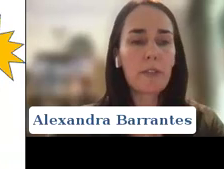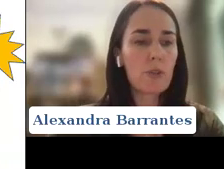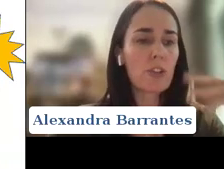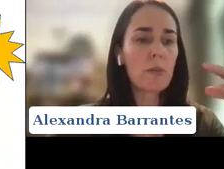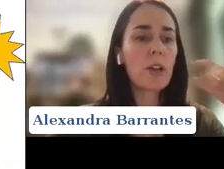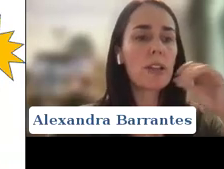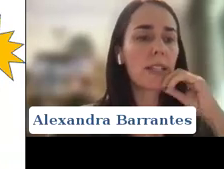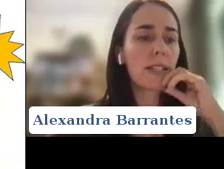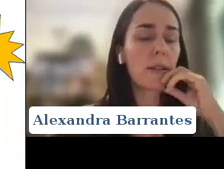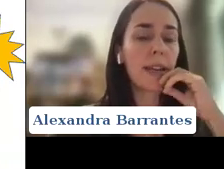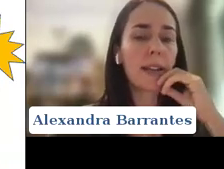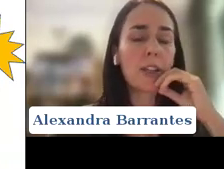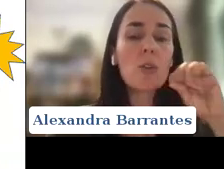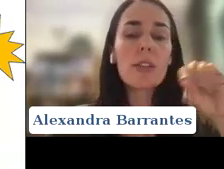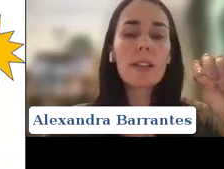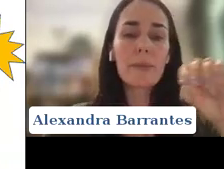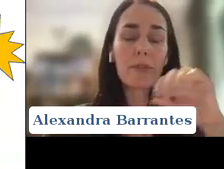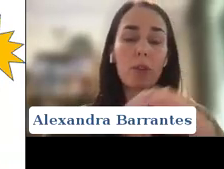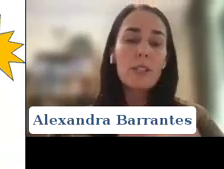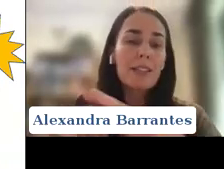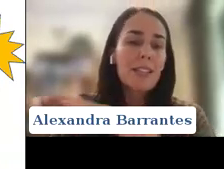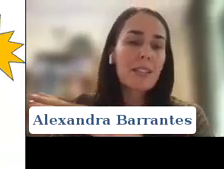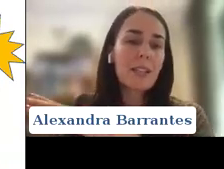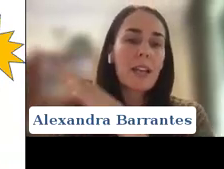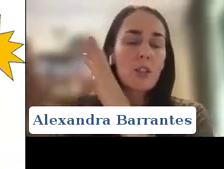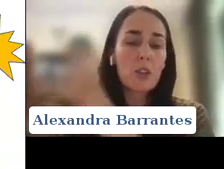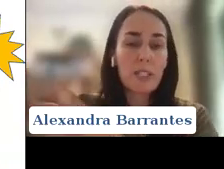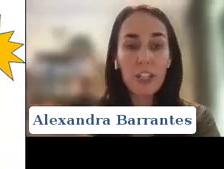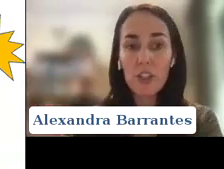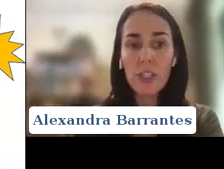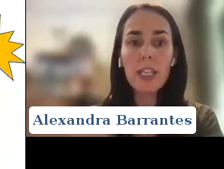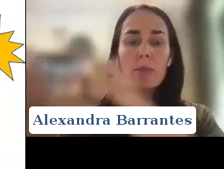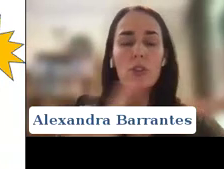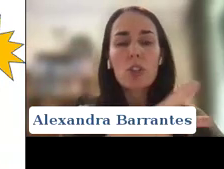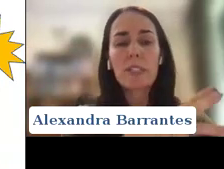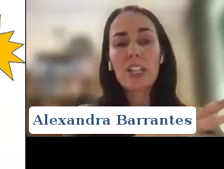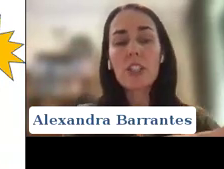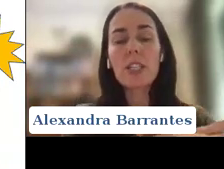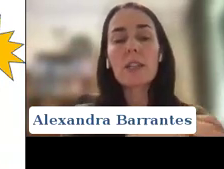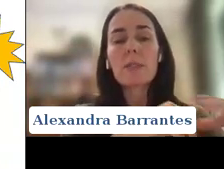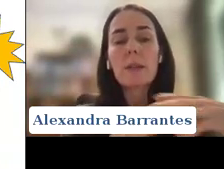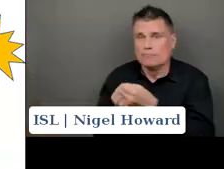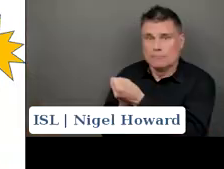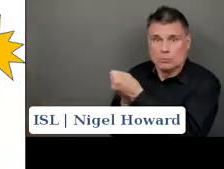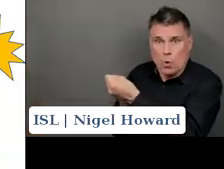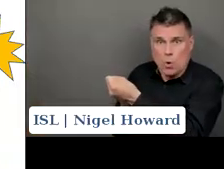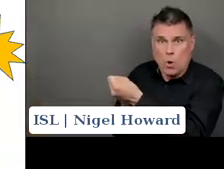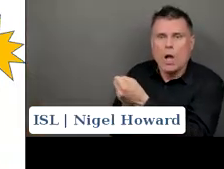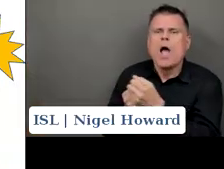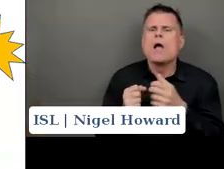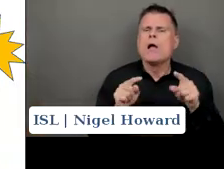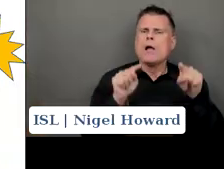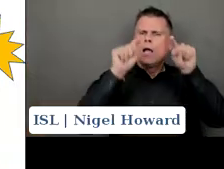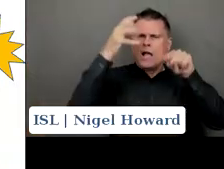services and infrastructure and policies and using some of those existing social protection schemes or social protection systems in place,